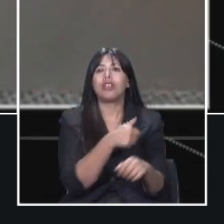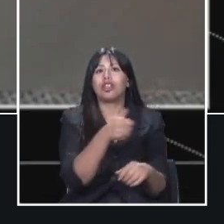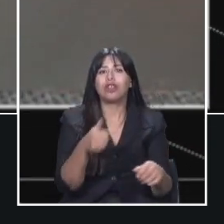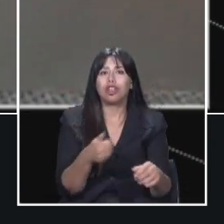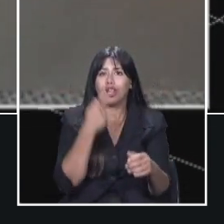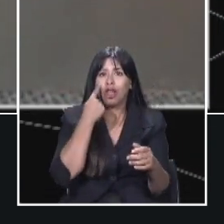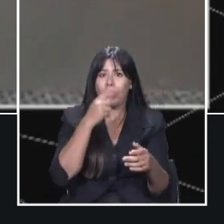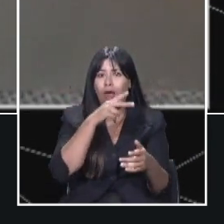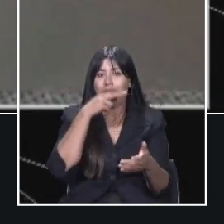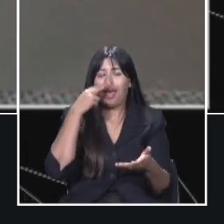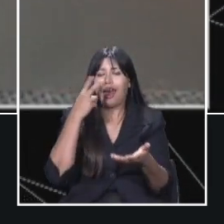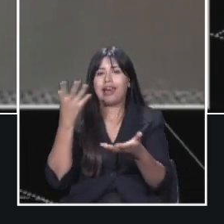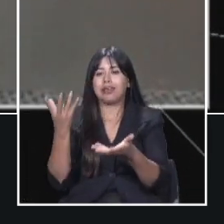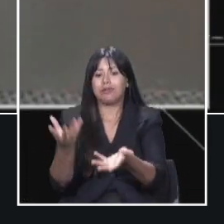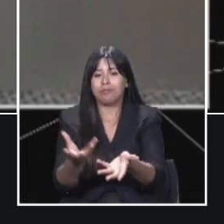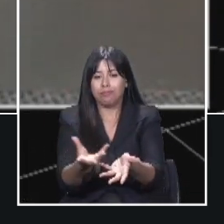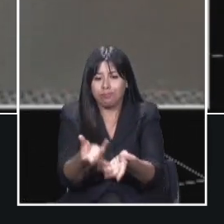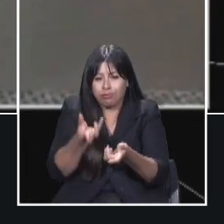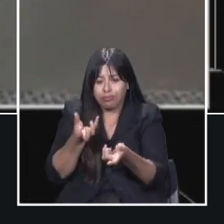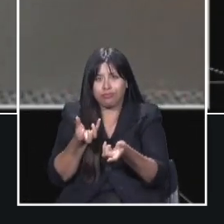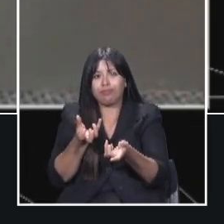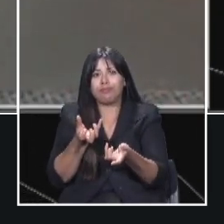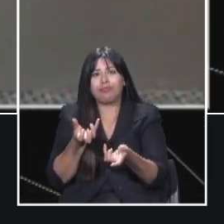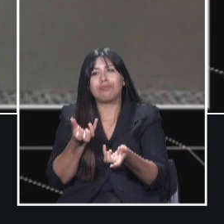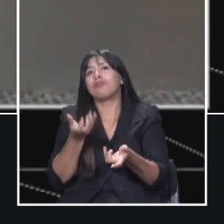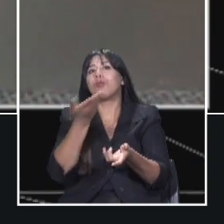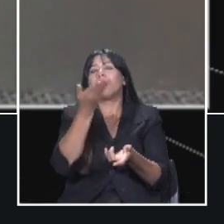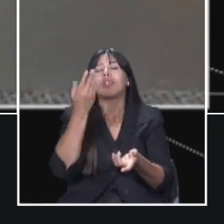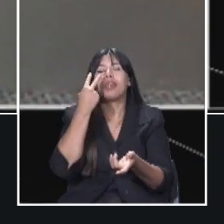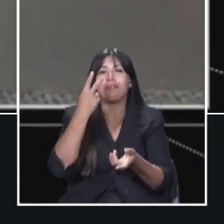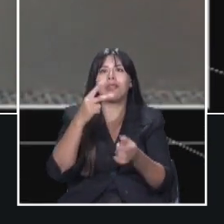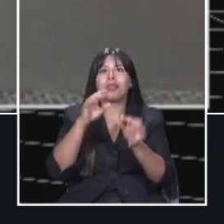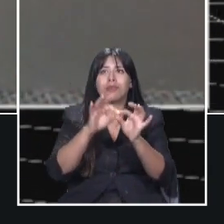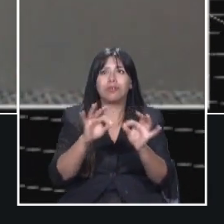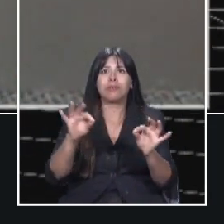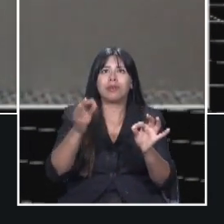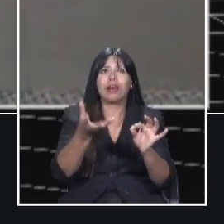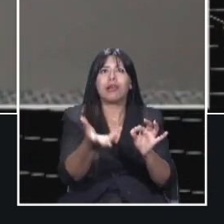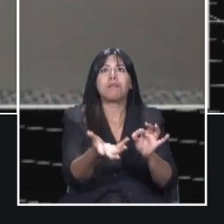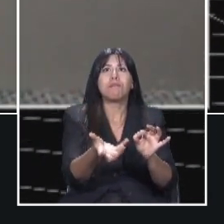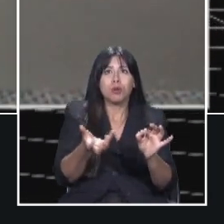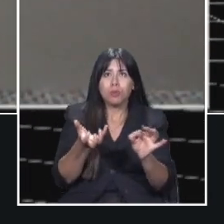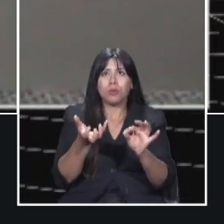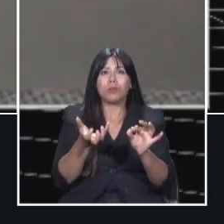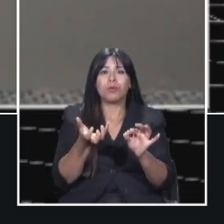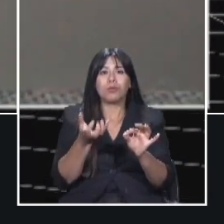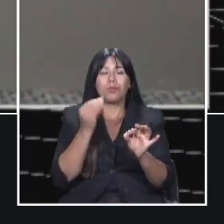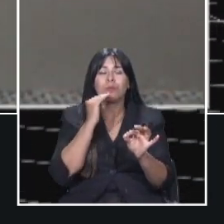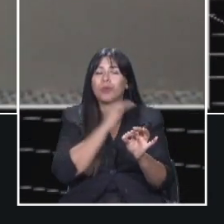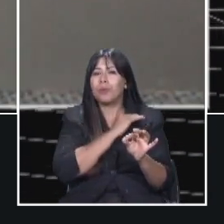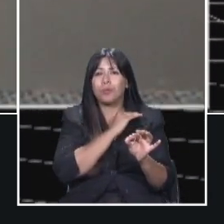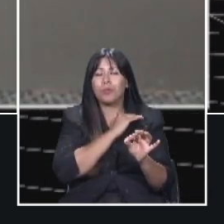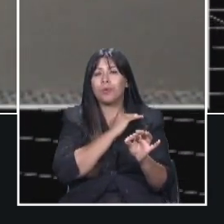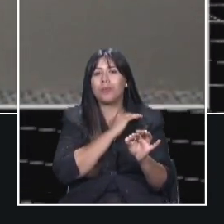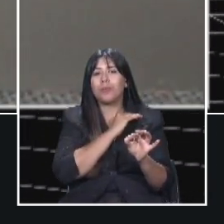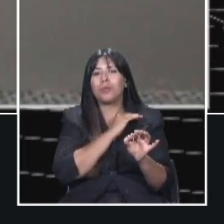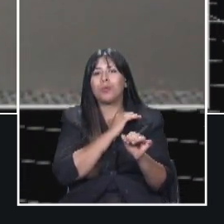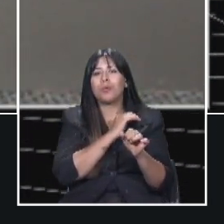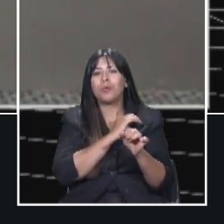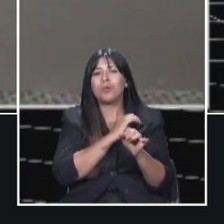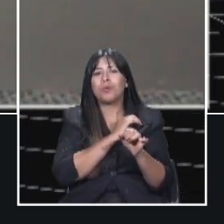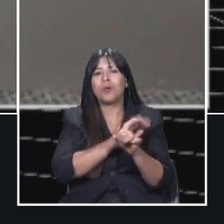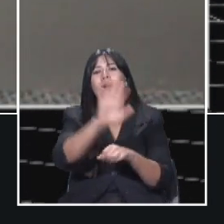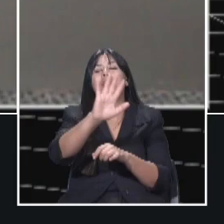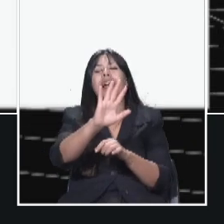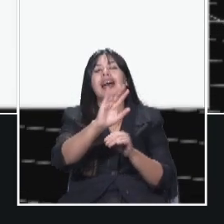you can see the plot, right? And automatically, we can send this signal. You can send it to the control center, and it can tell that somebody